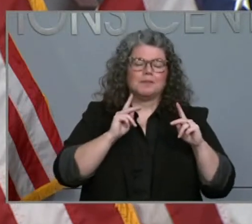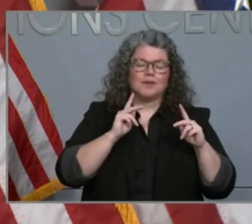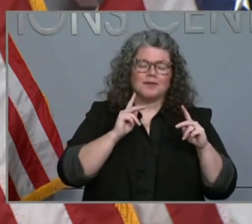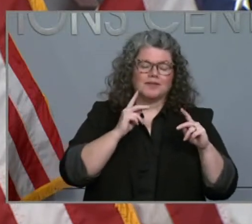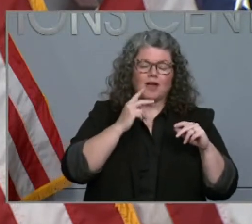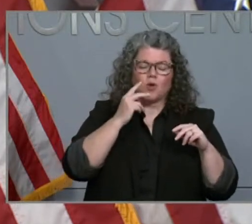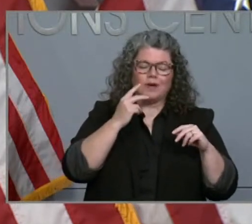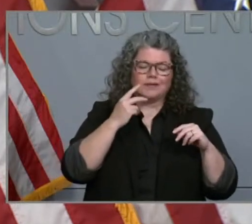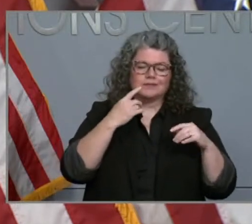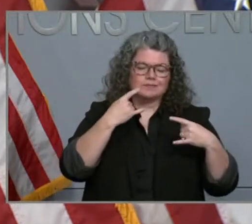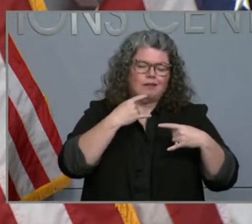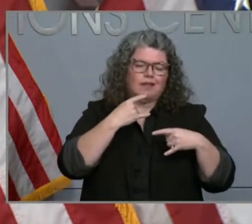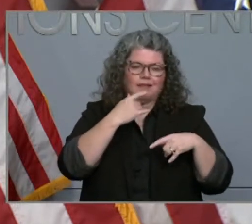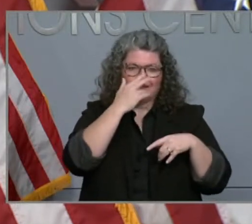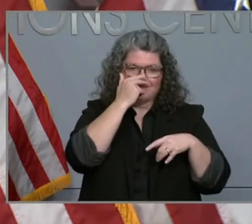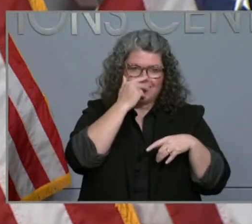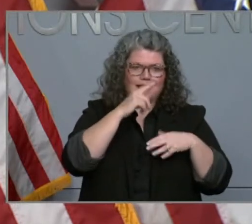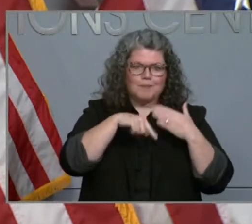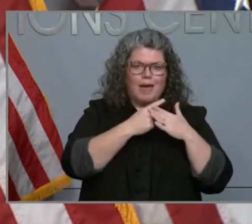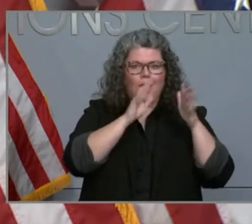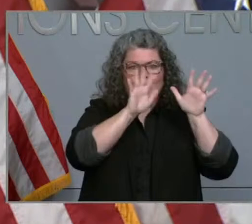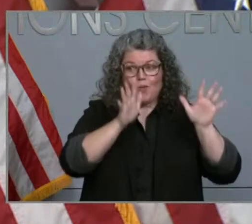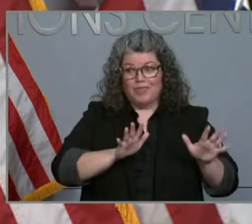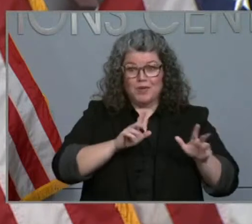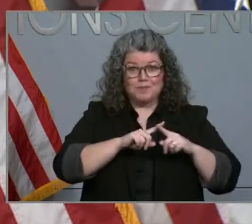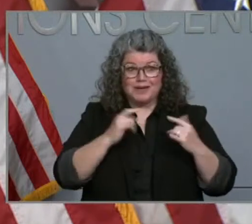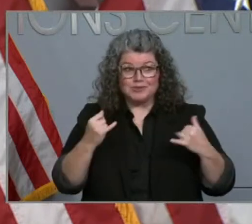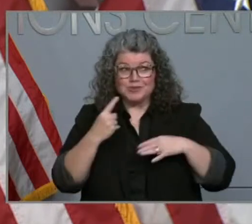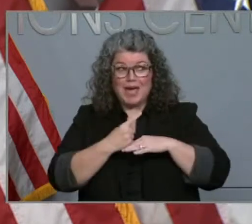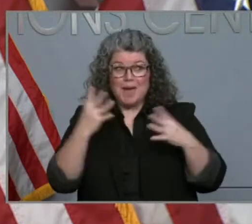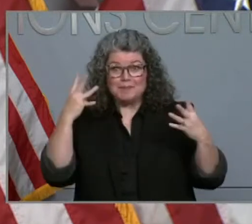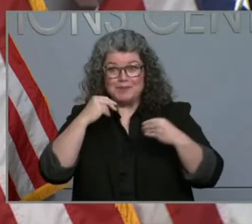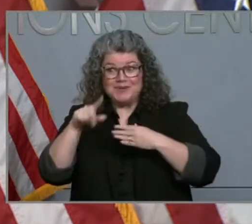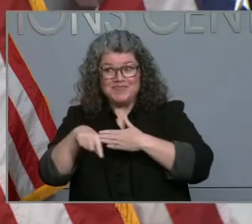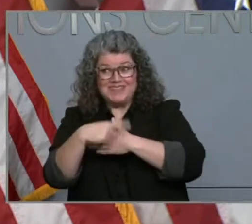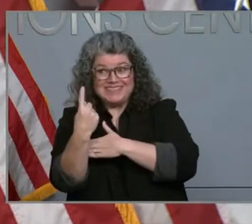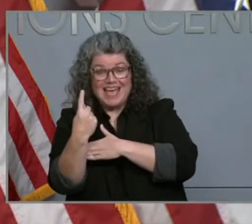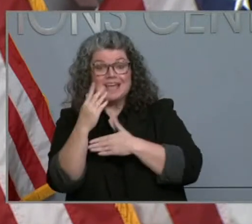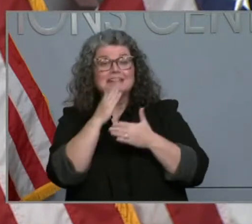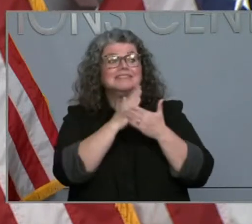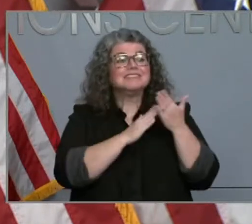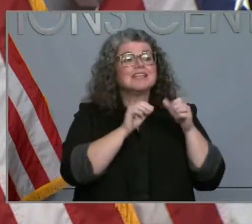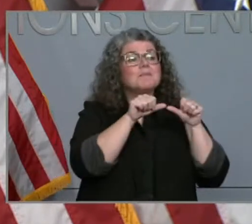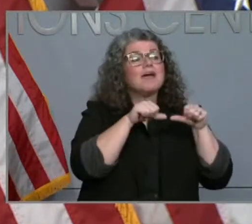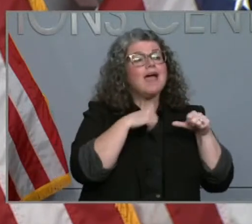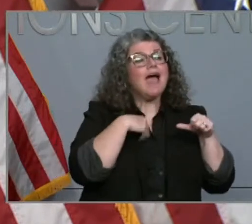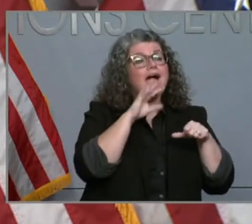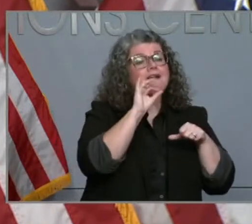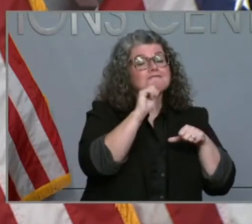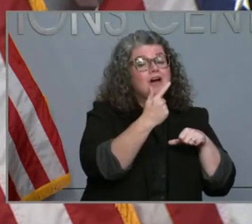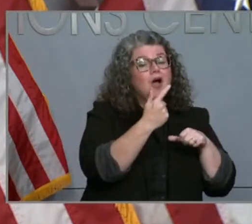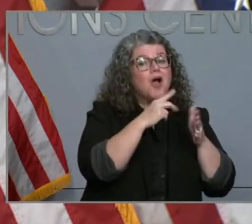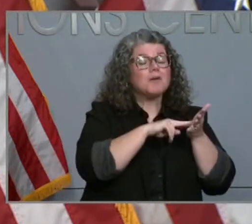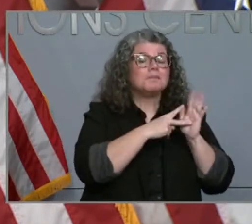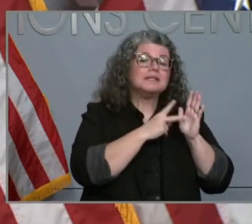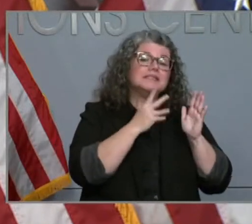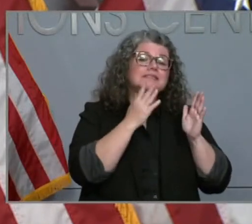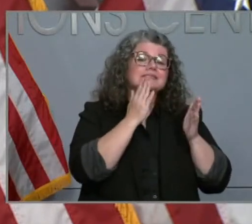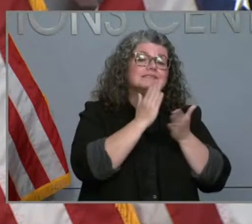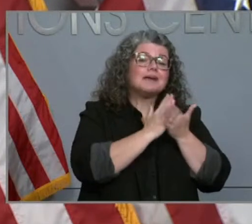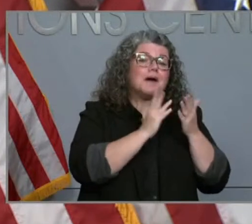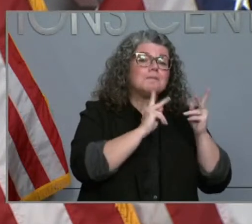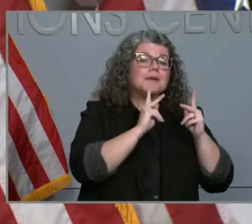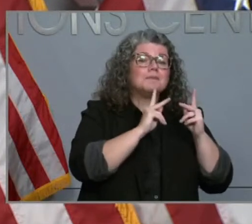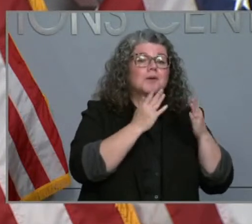time, but weather impacts voting. And we have had good weather today. There was some fog in certain areas, and so that may have slowed some people getting to